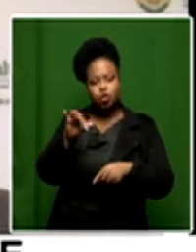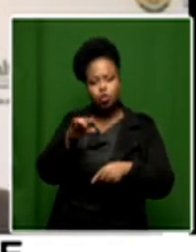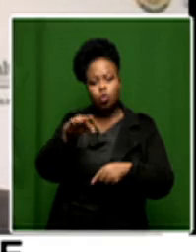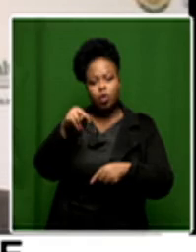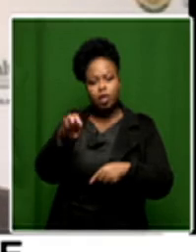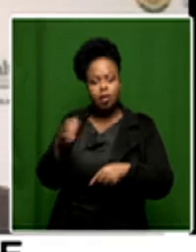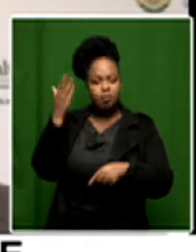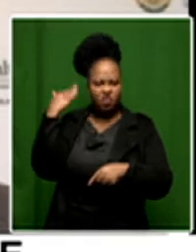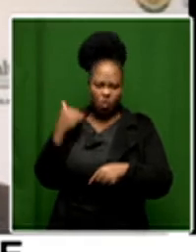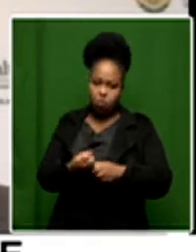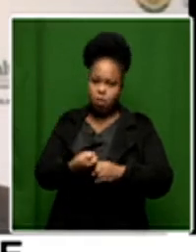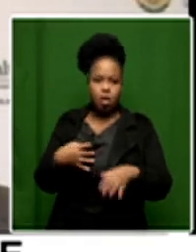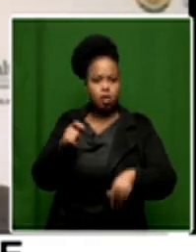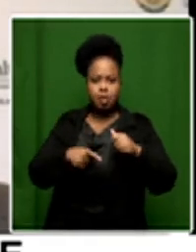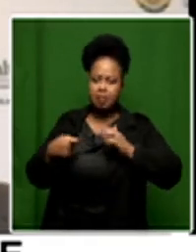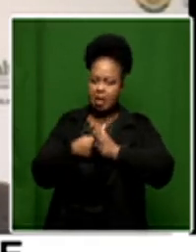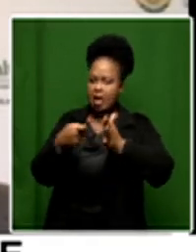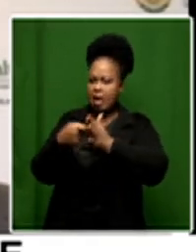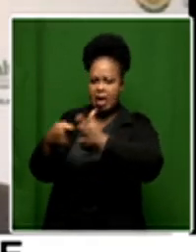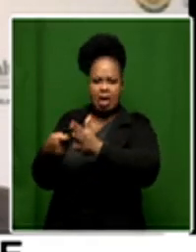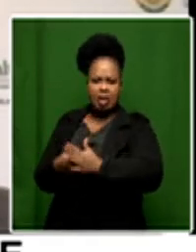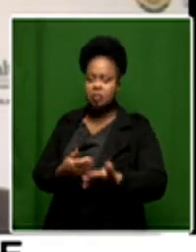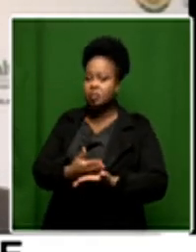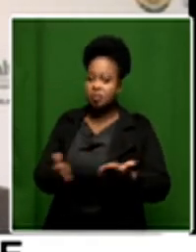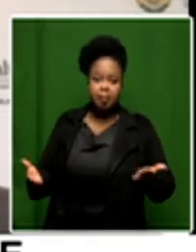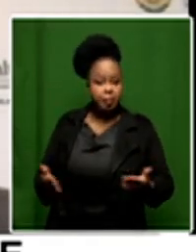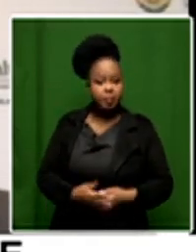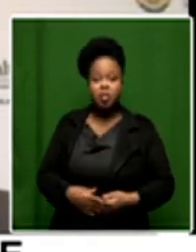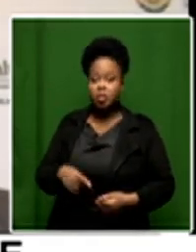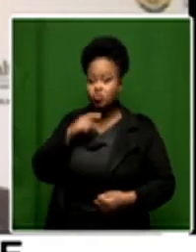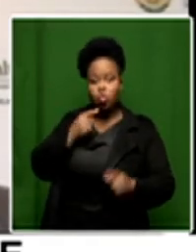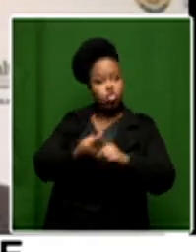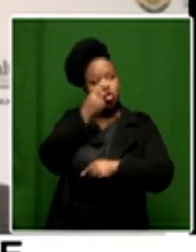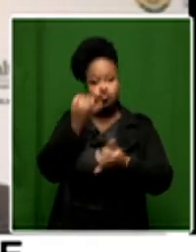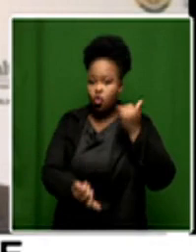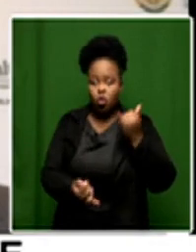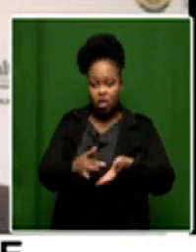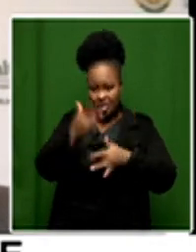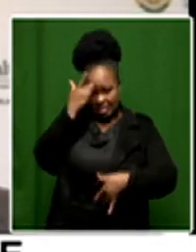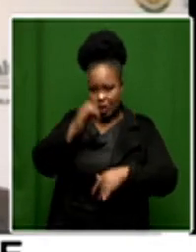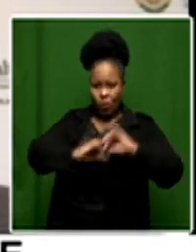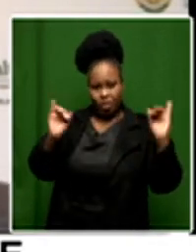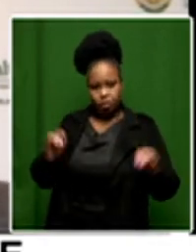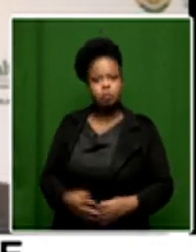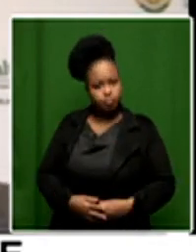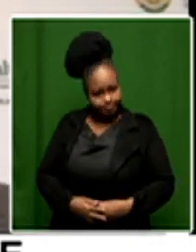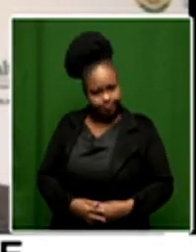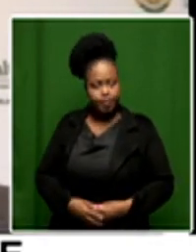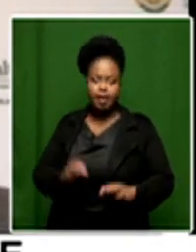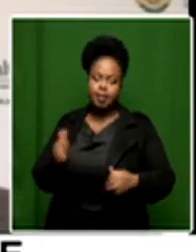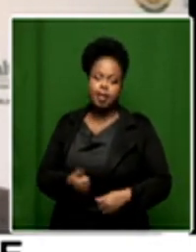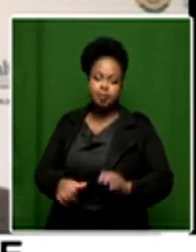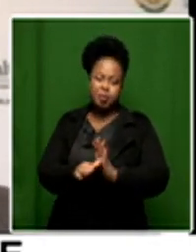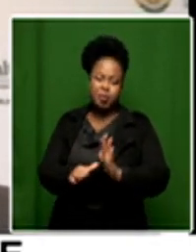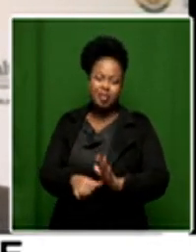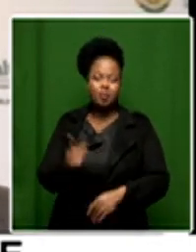hydrochloroquine, and lots of people were buying the stuff, and some of them actually took it wrongly and all of that. But what really matters